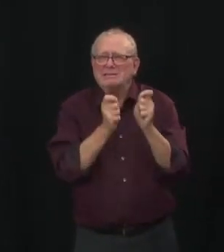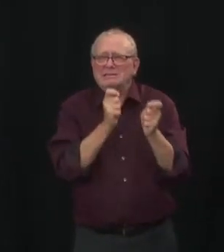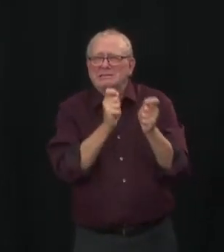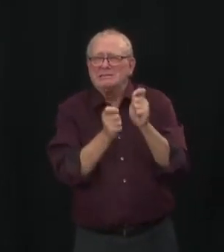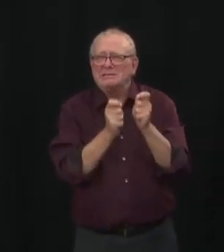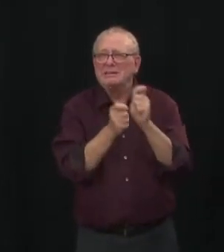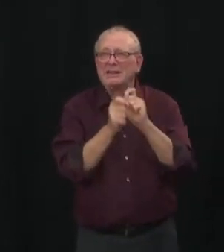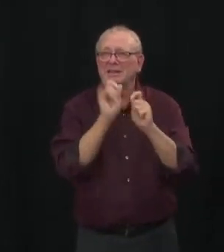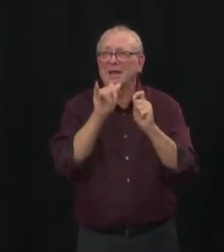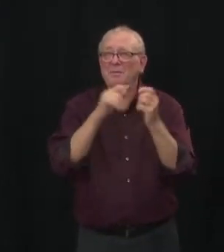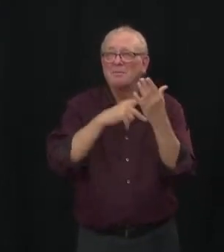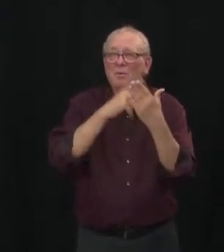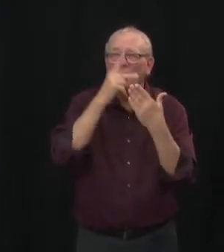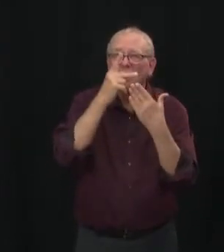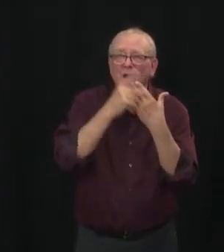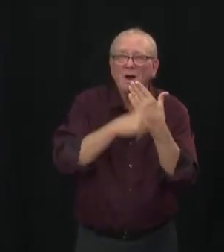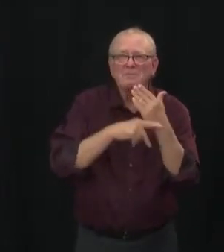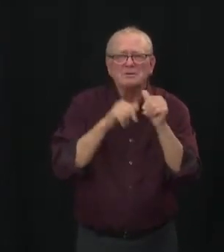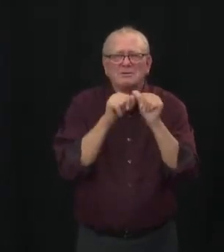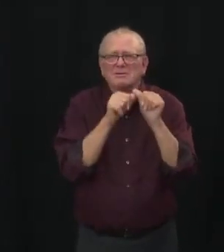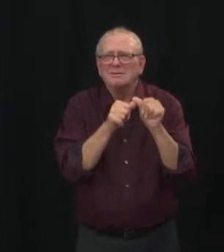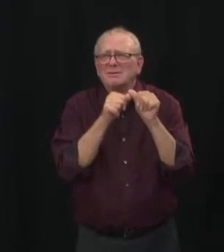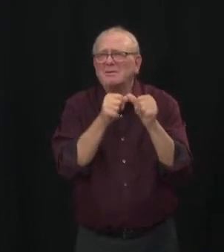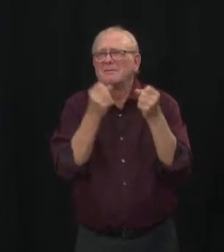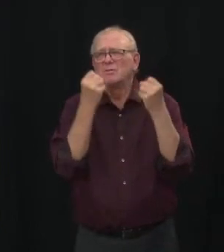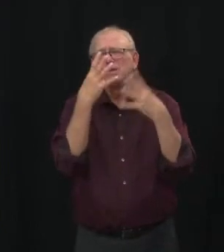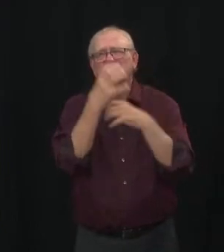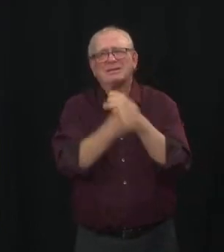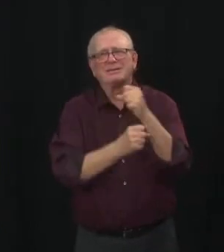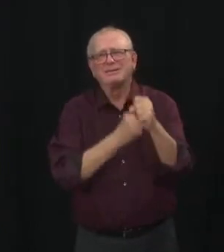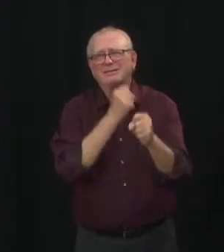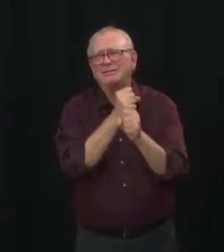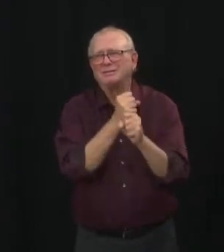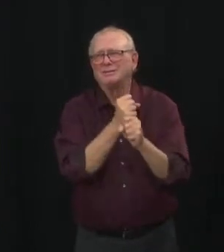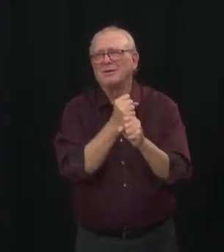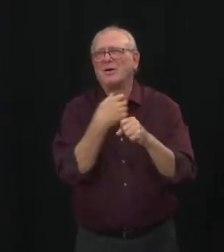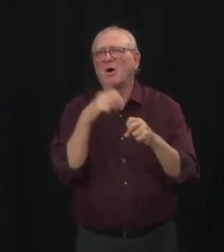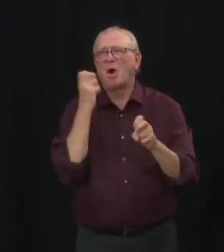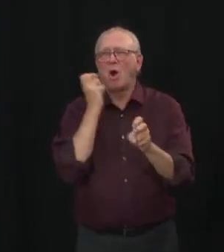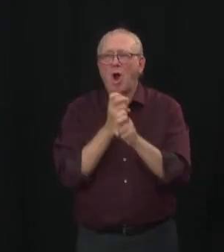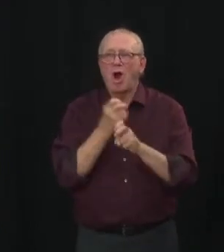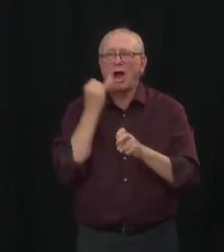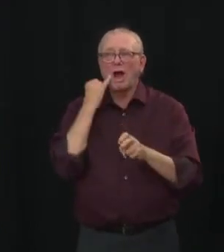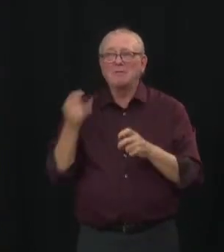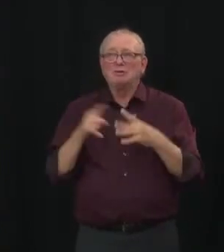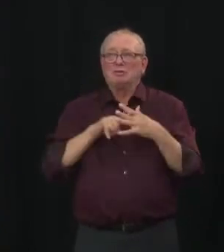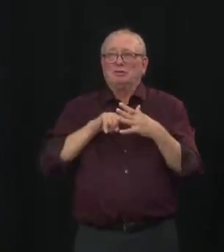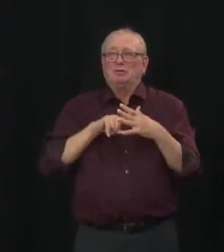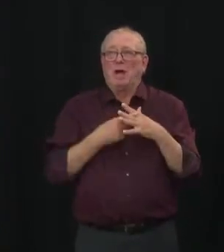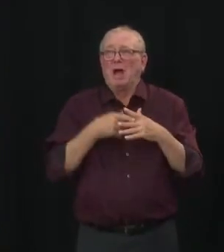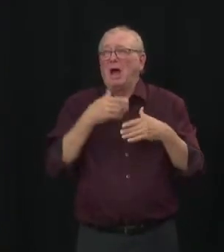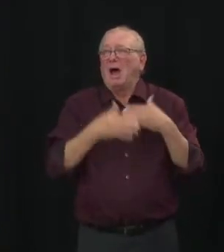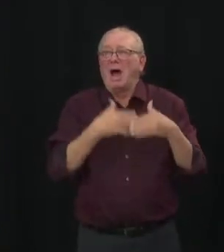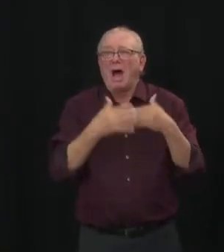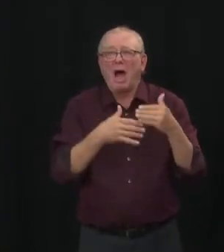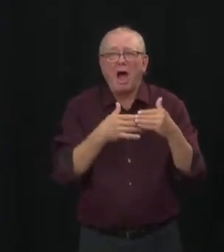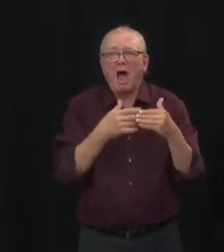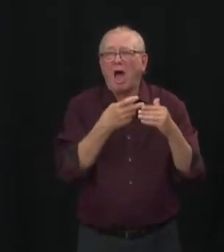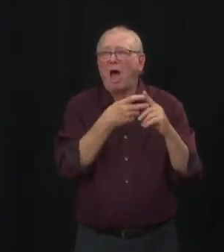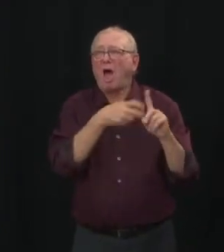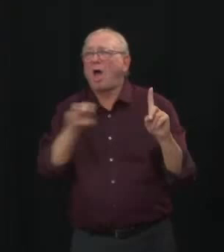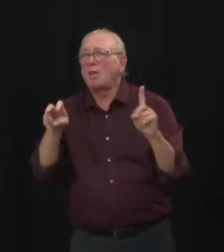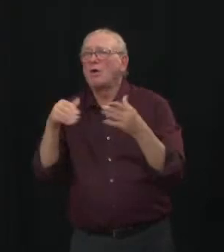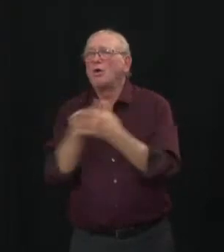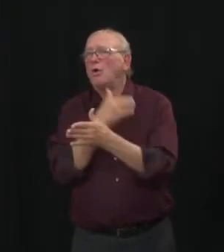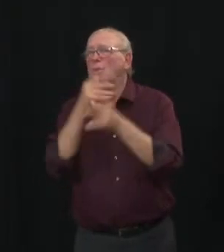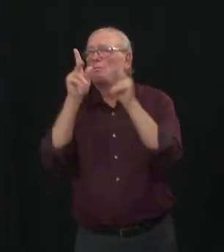It presented some challenging because it'd be someone else would have to pick up where Dr. Yu had left off, and so the conversation between the board and Dr.